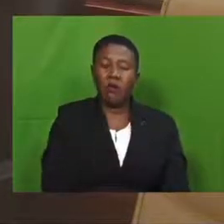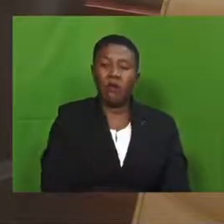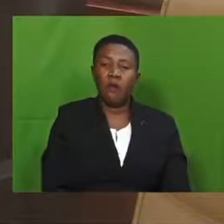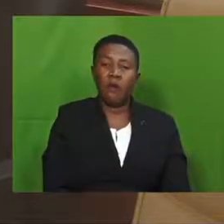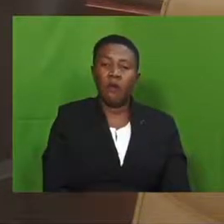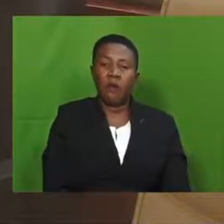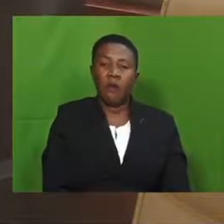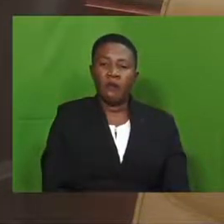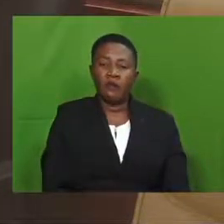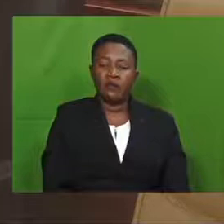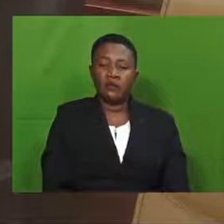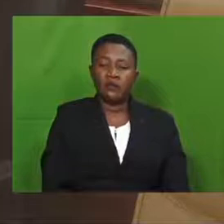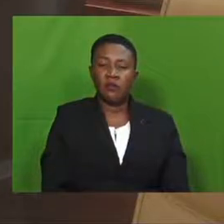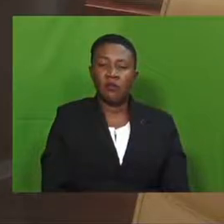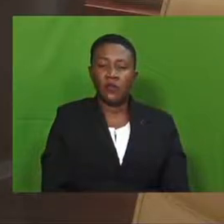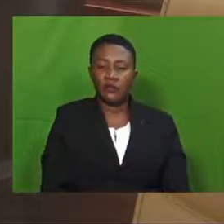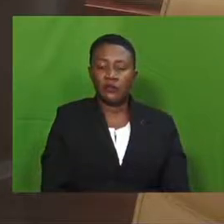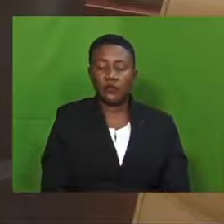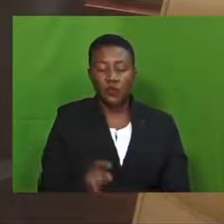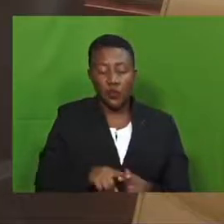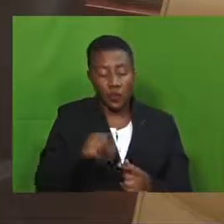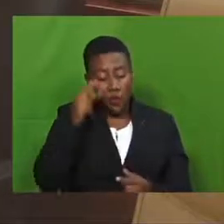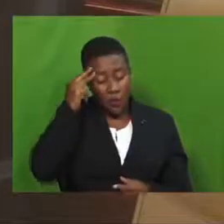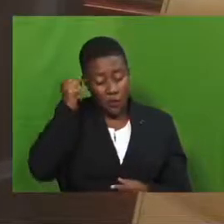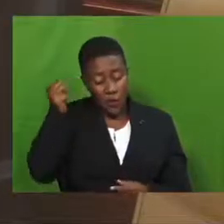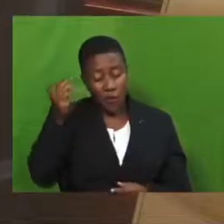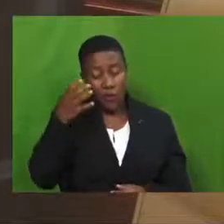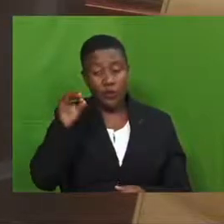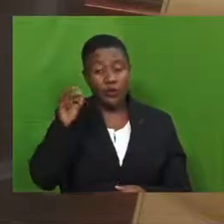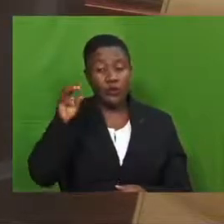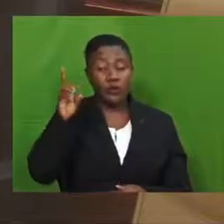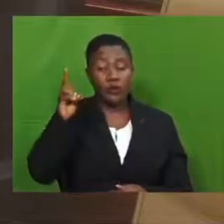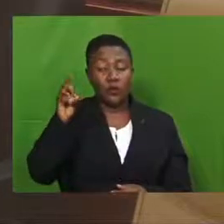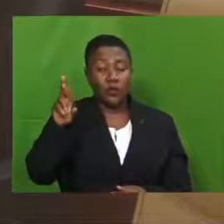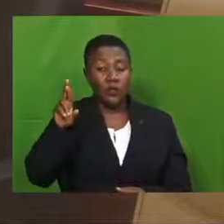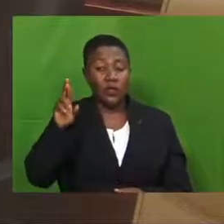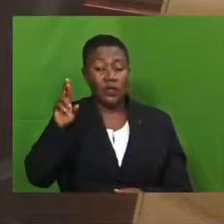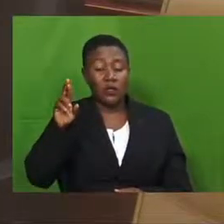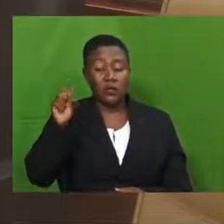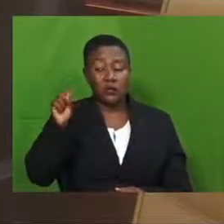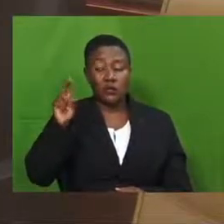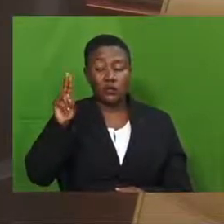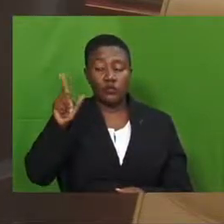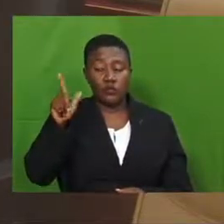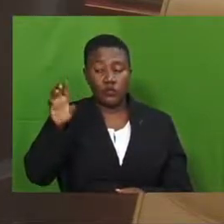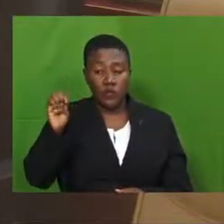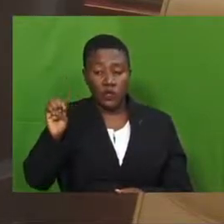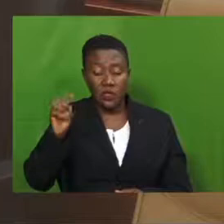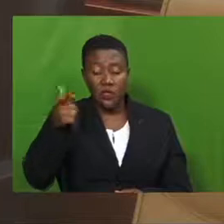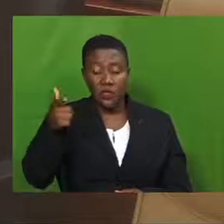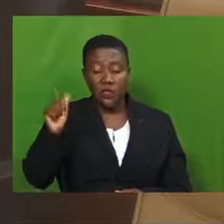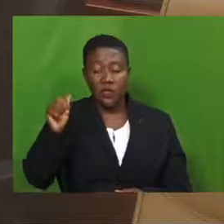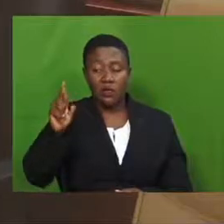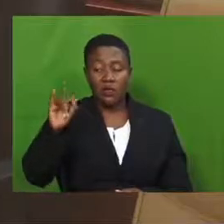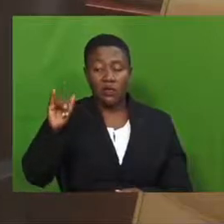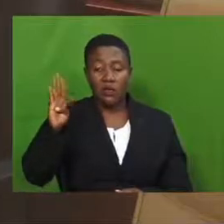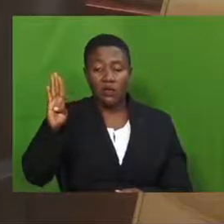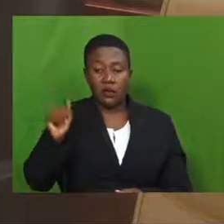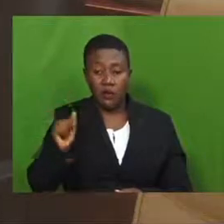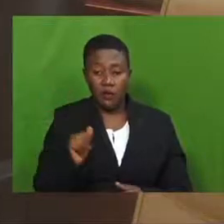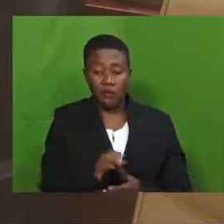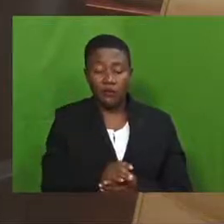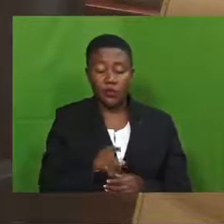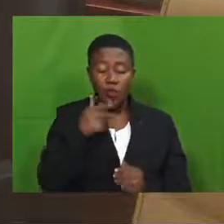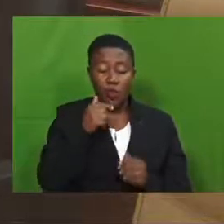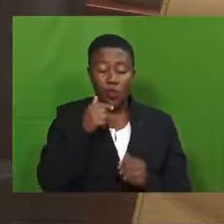to the memory of Dr. Sule Garba, who passed on the 27th of